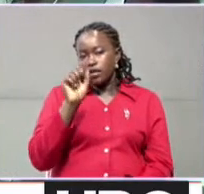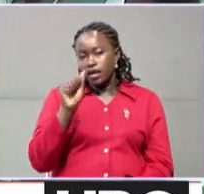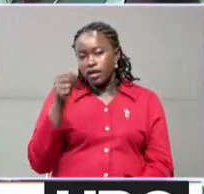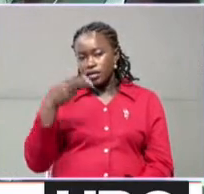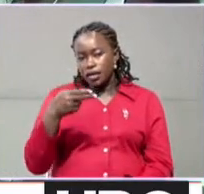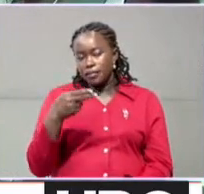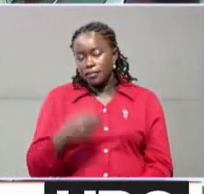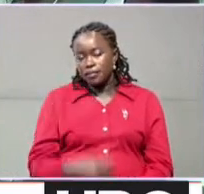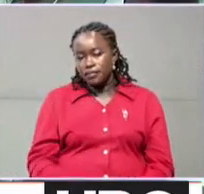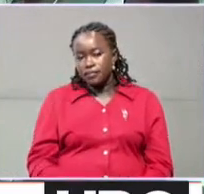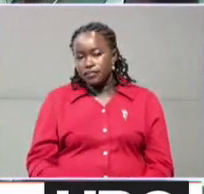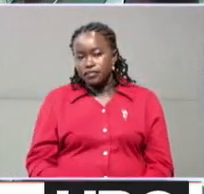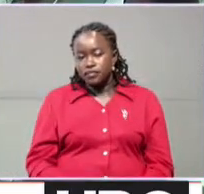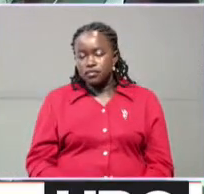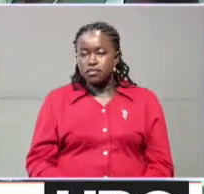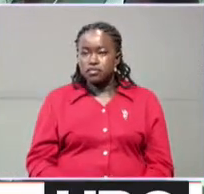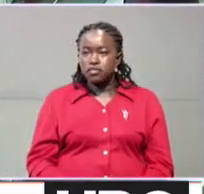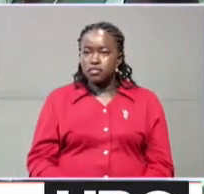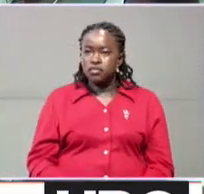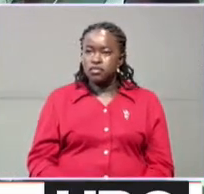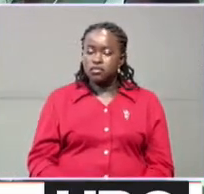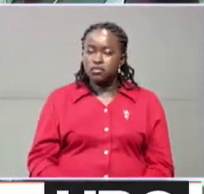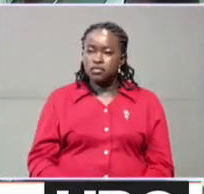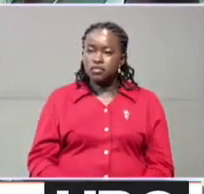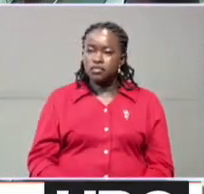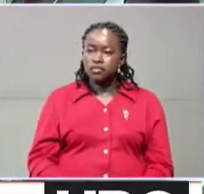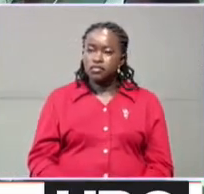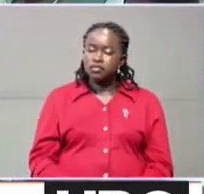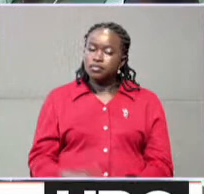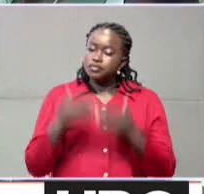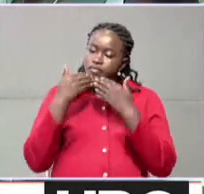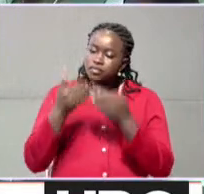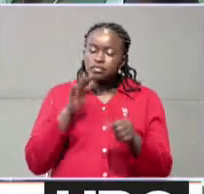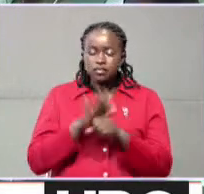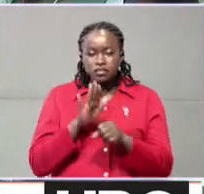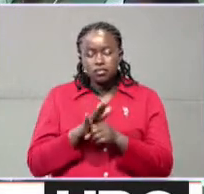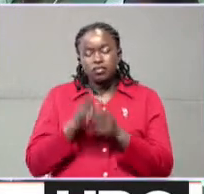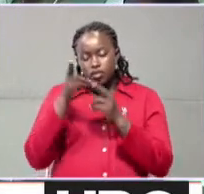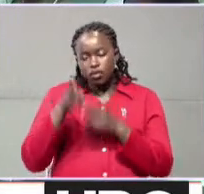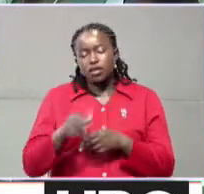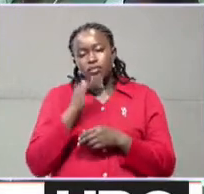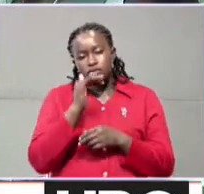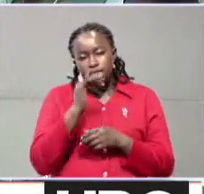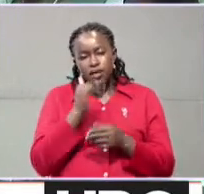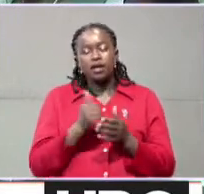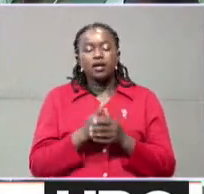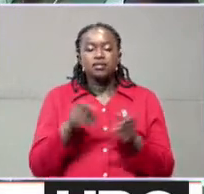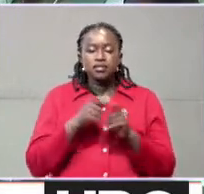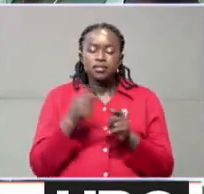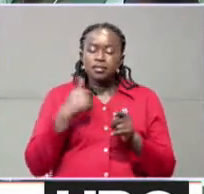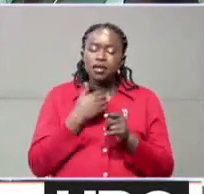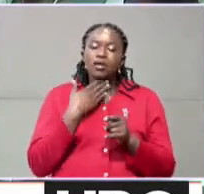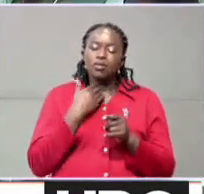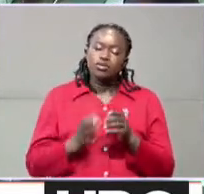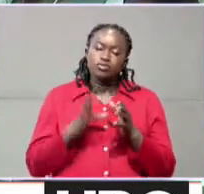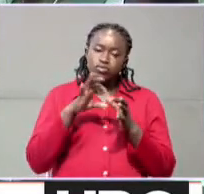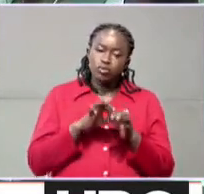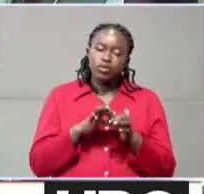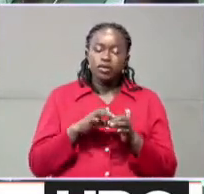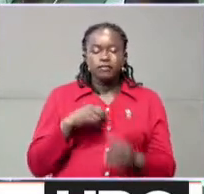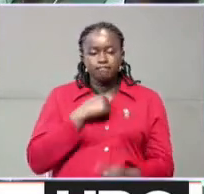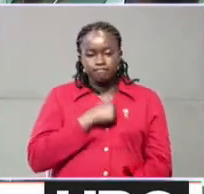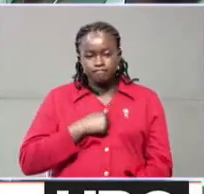thank you so much right now mr speaker i wish to join in condolence with you